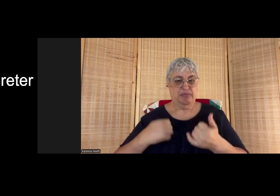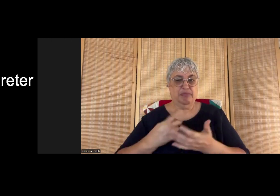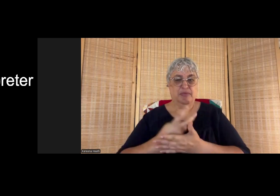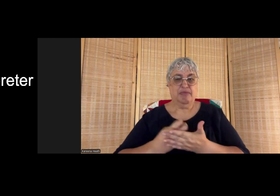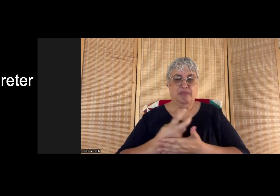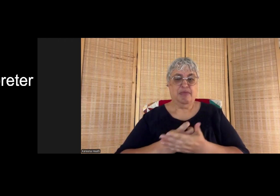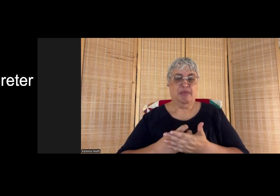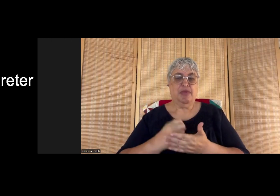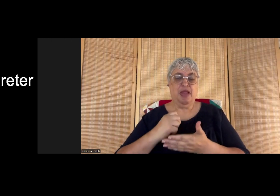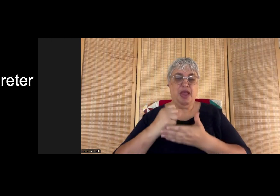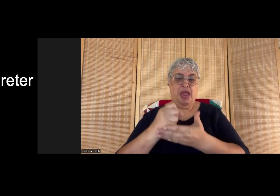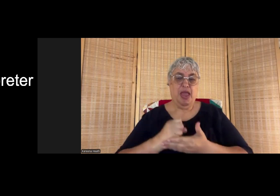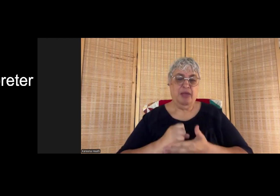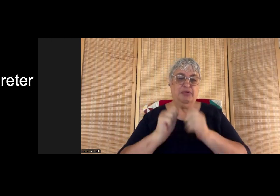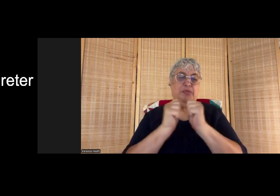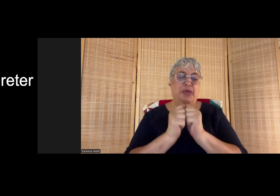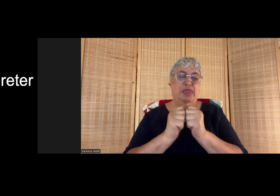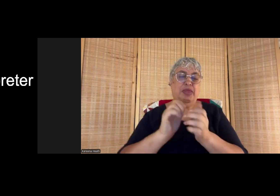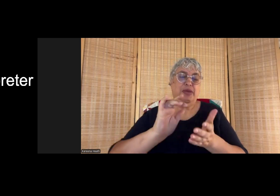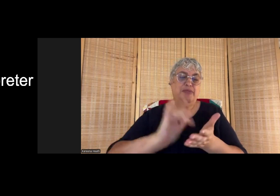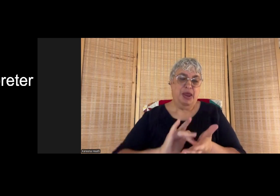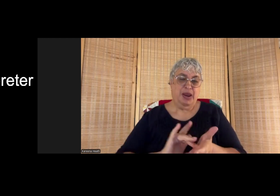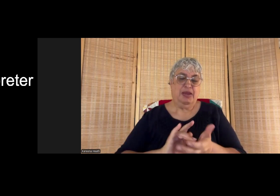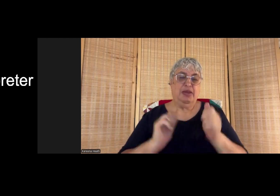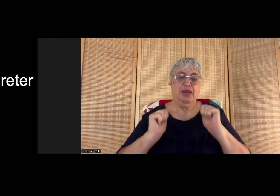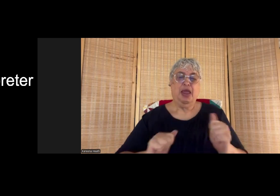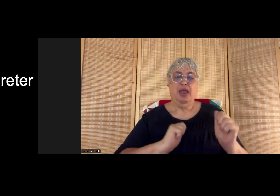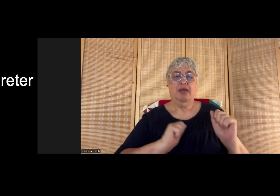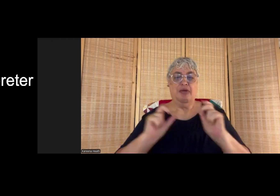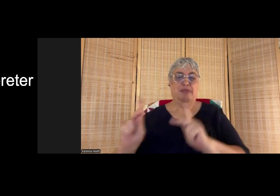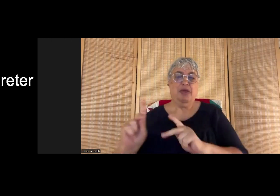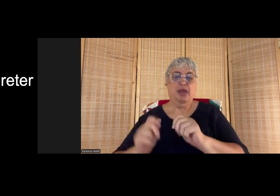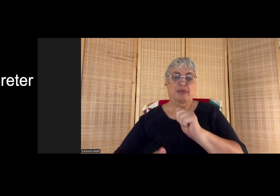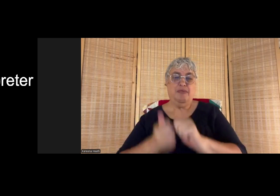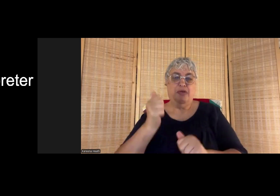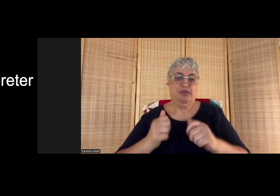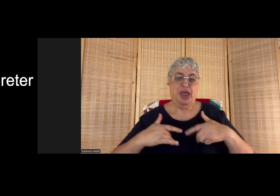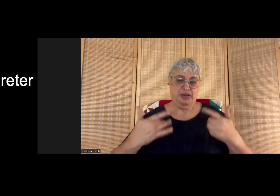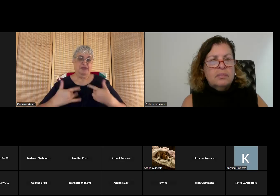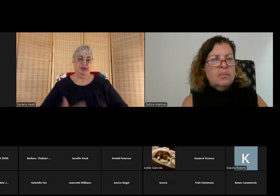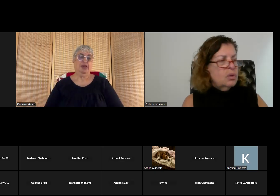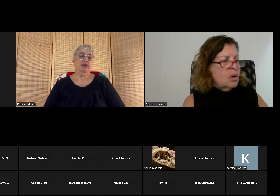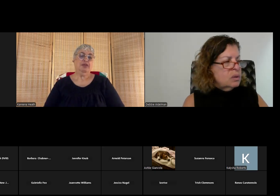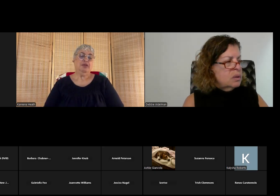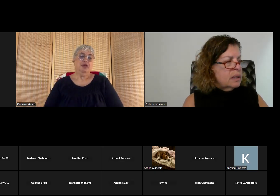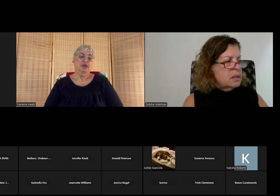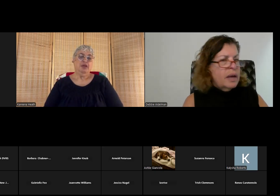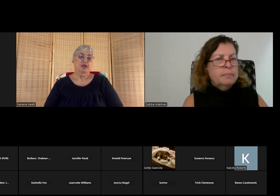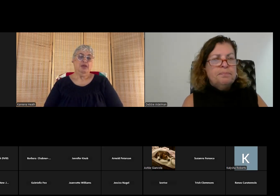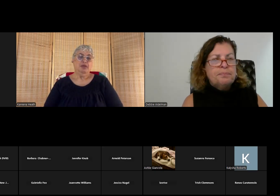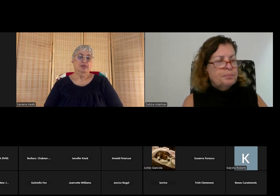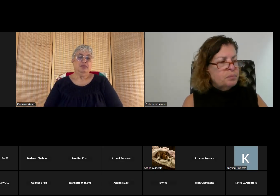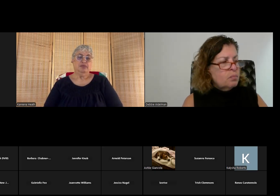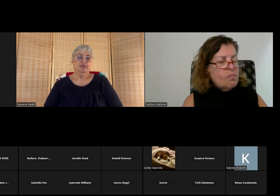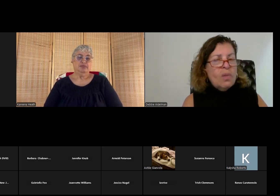are helped by medications and can return to most activities. You can go on